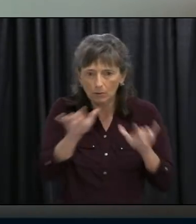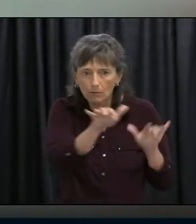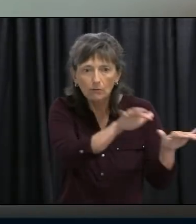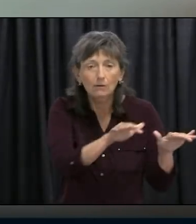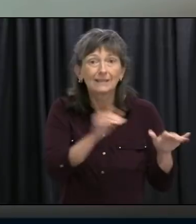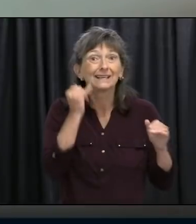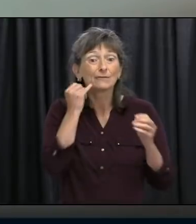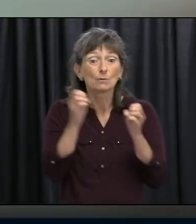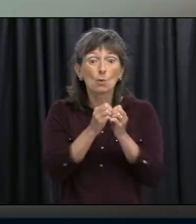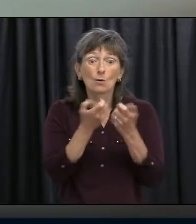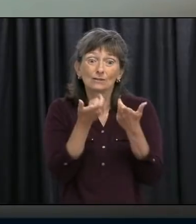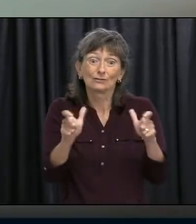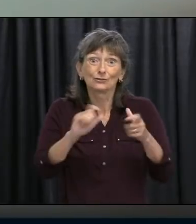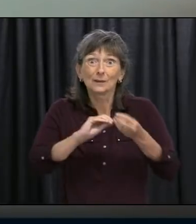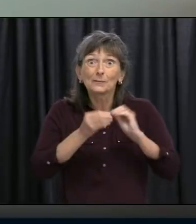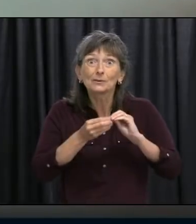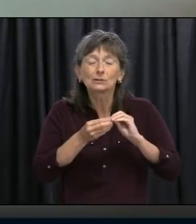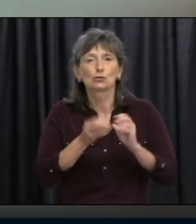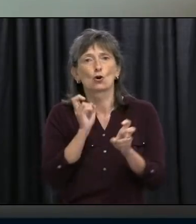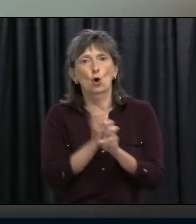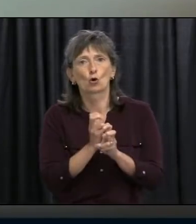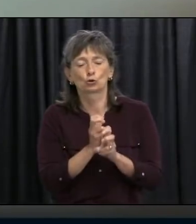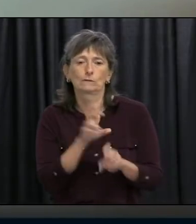of the gathering, the more difficult this task is.